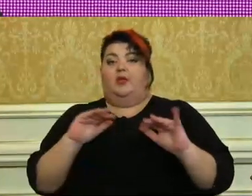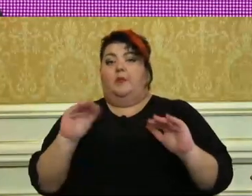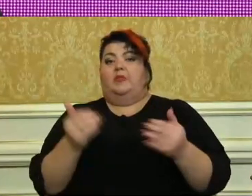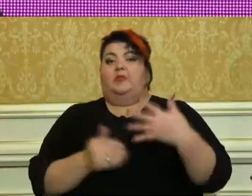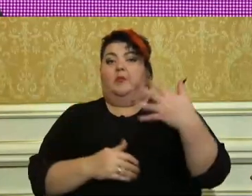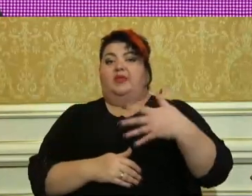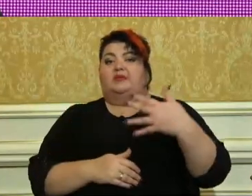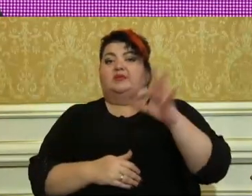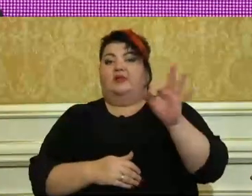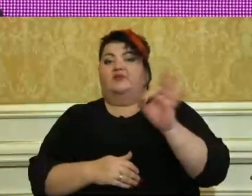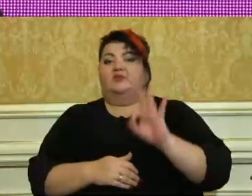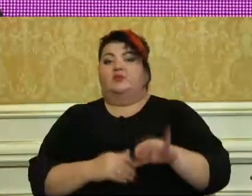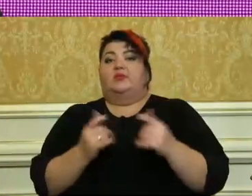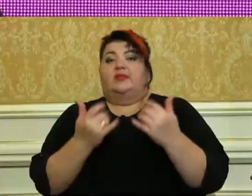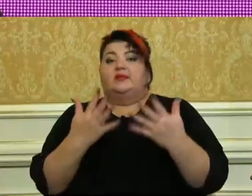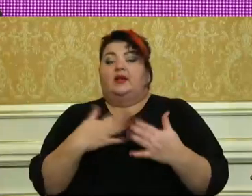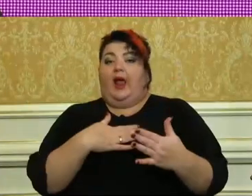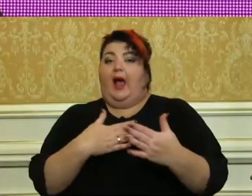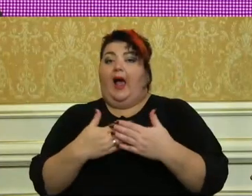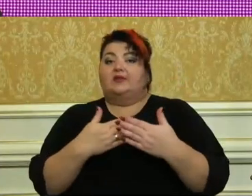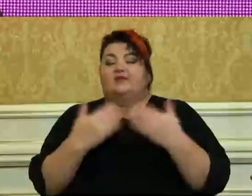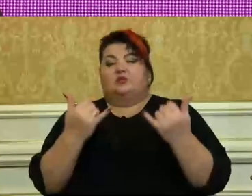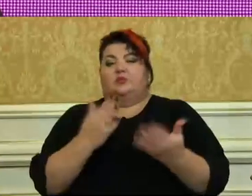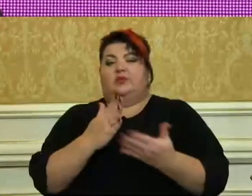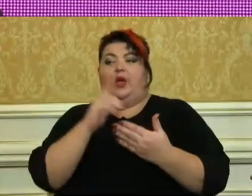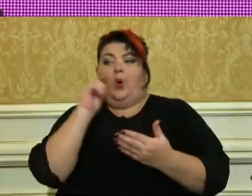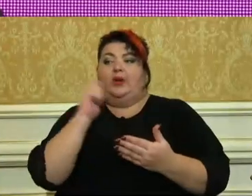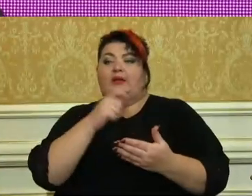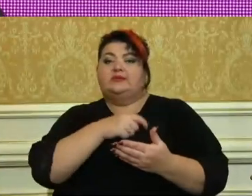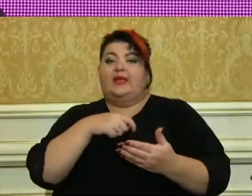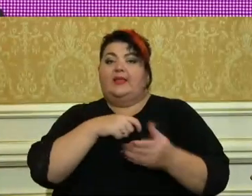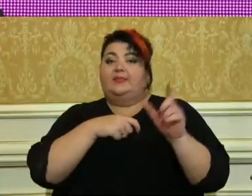like 50%. That's why, because our Ukrainian